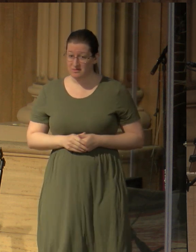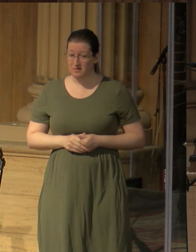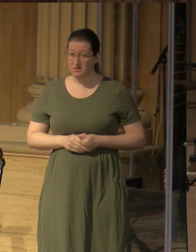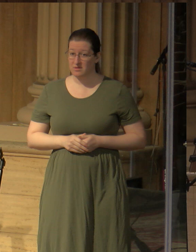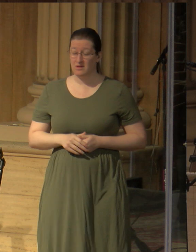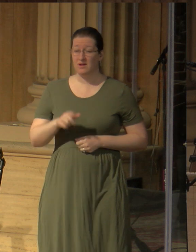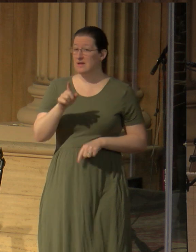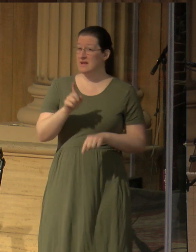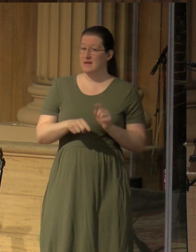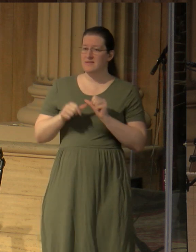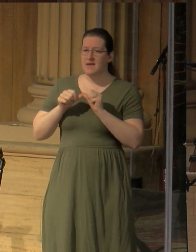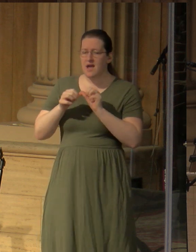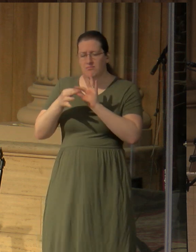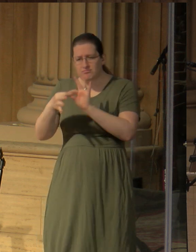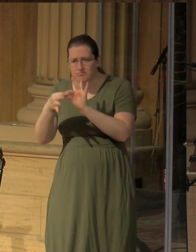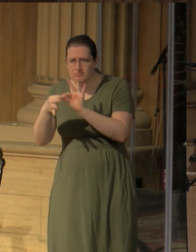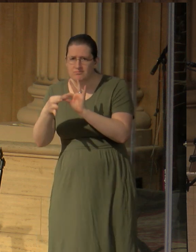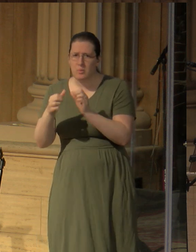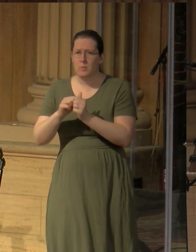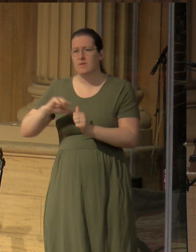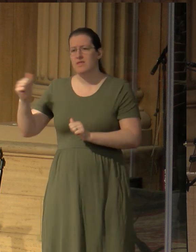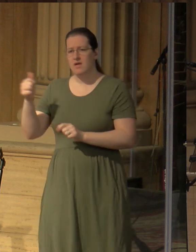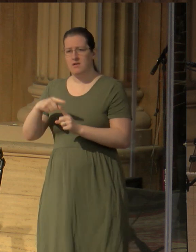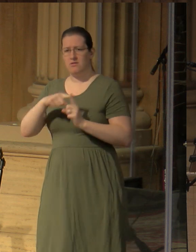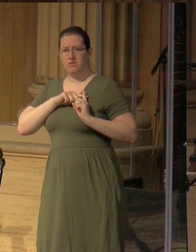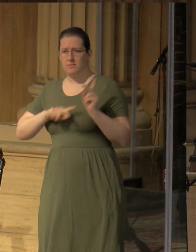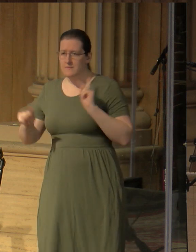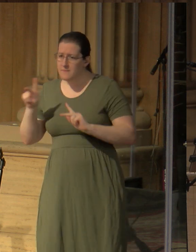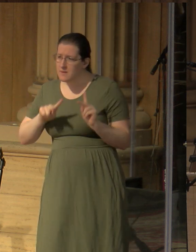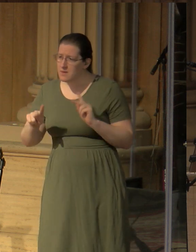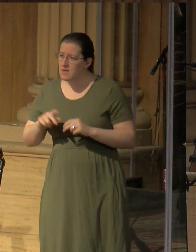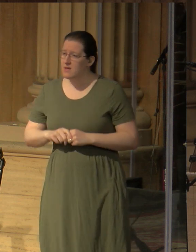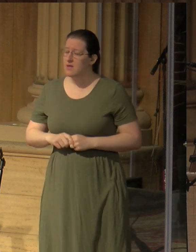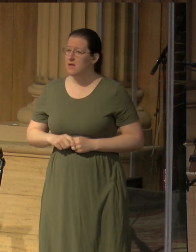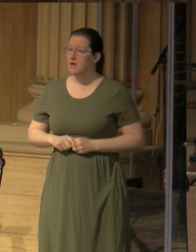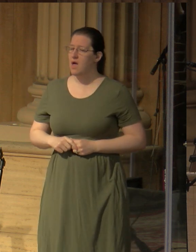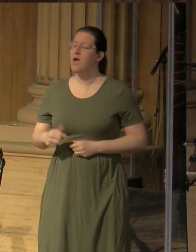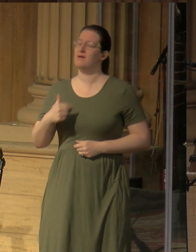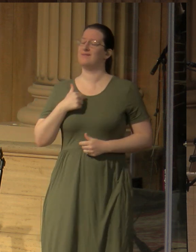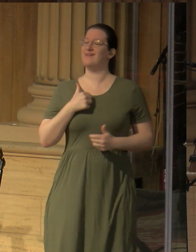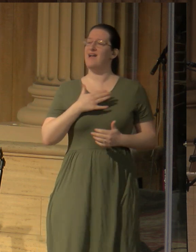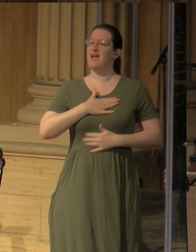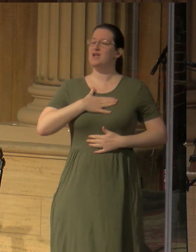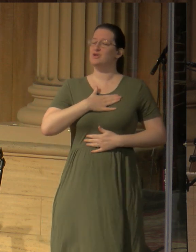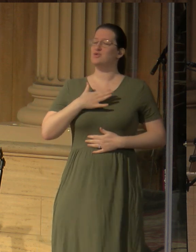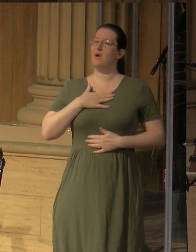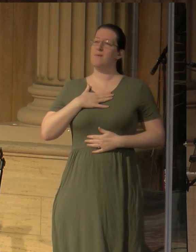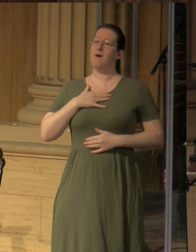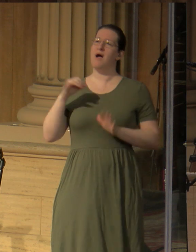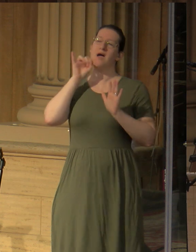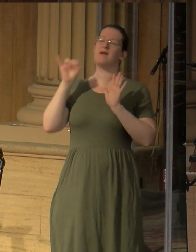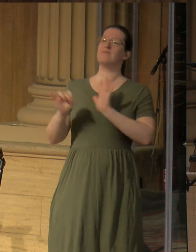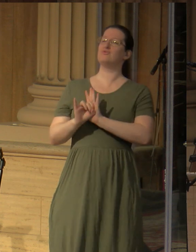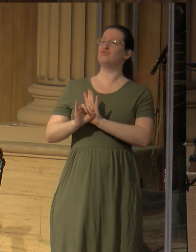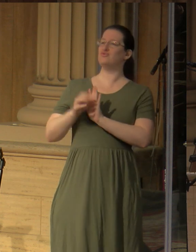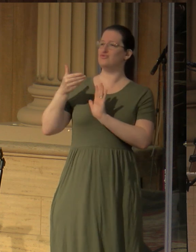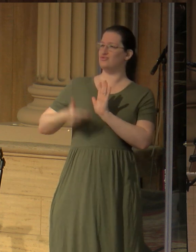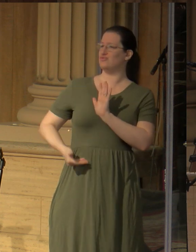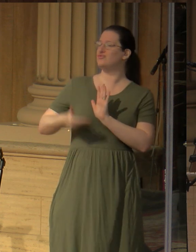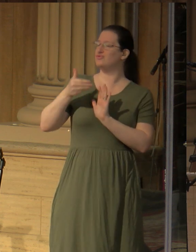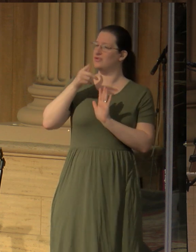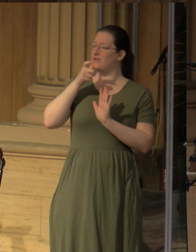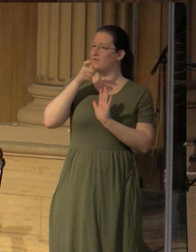can't maintain Christian relationships. They kind of love the image of a knowledgeable Christian, but that outside image is